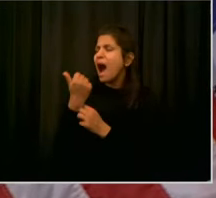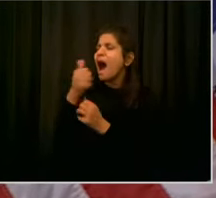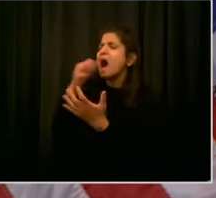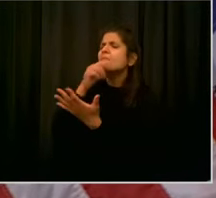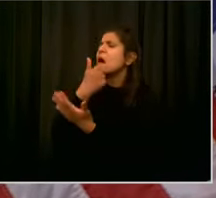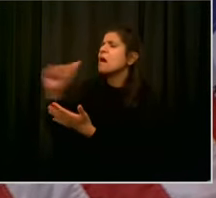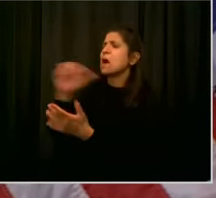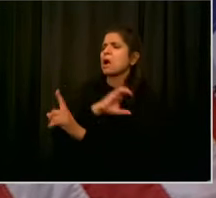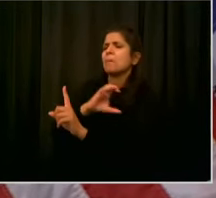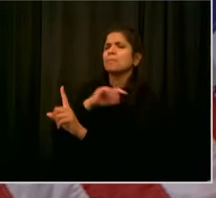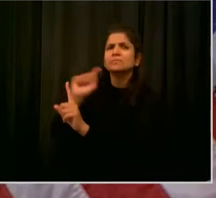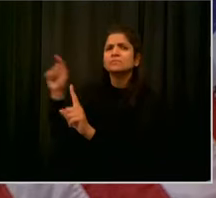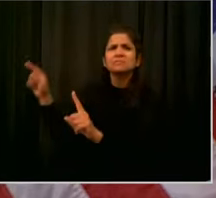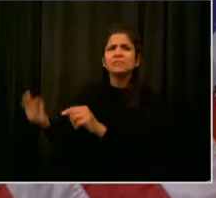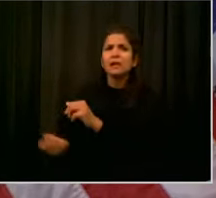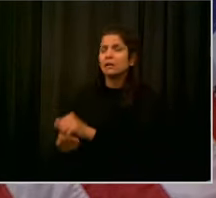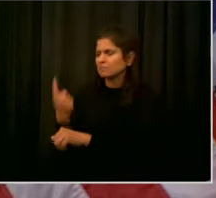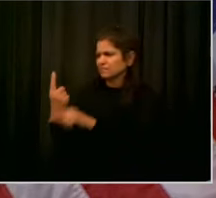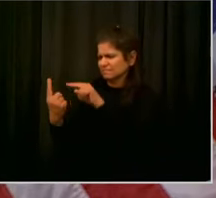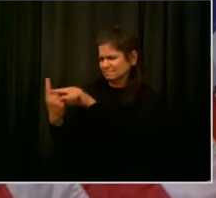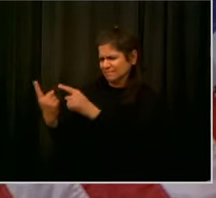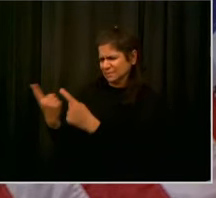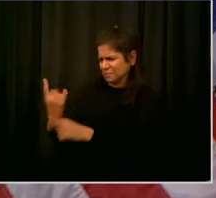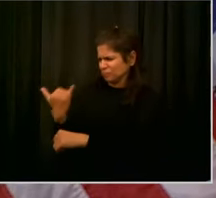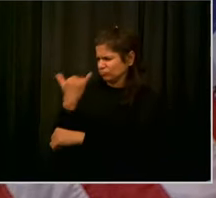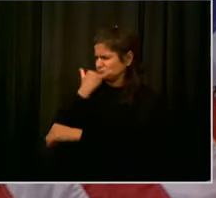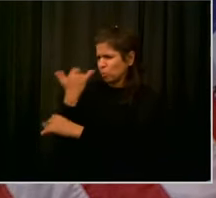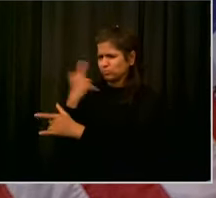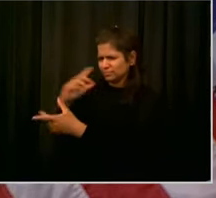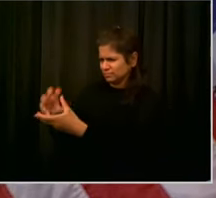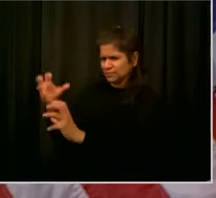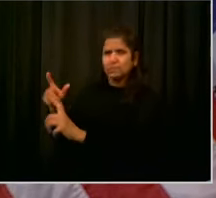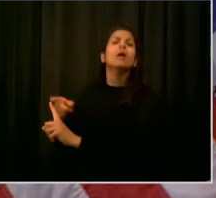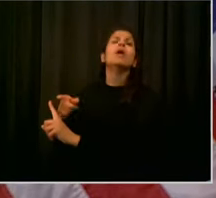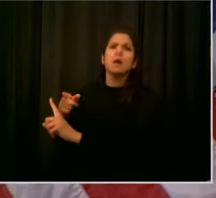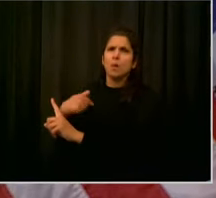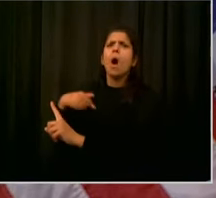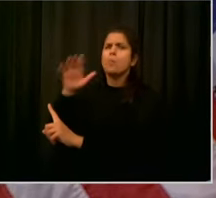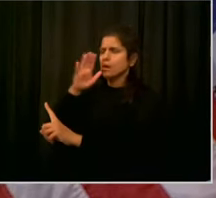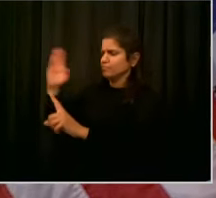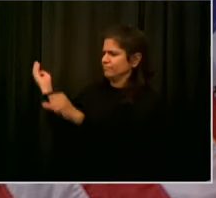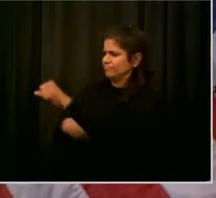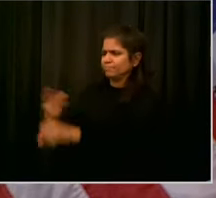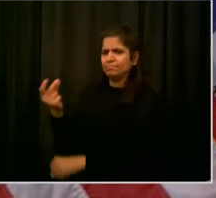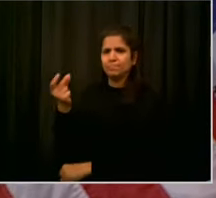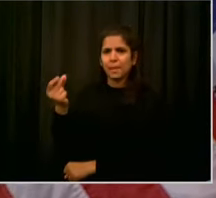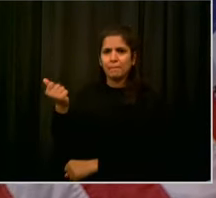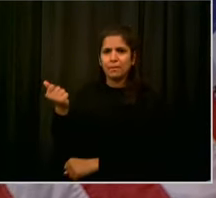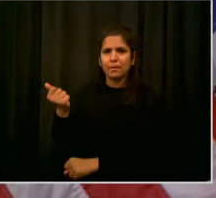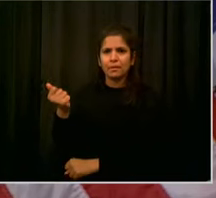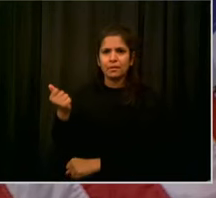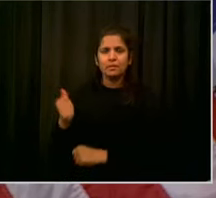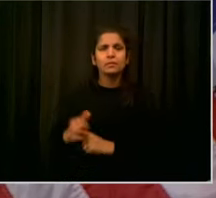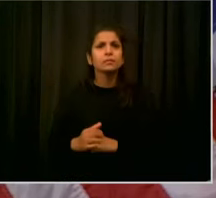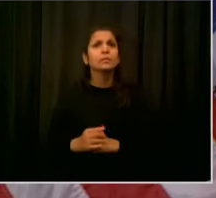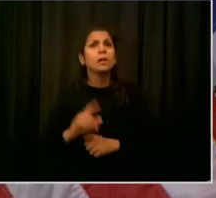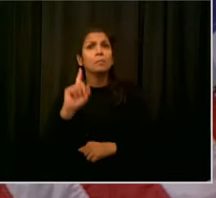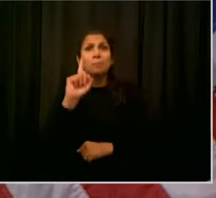women, the vast, vast majority of whom have done exactly what we asked of them in recent days. I want to thank the men and women of the NYPD for that.